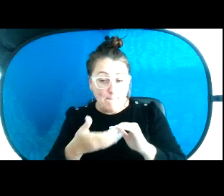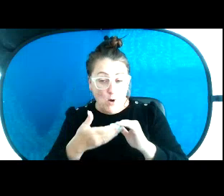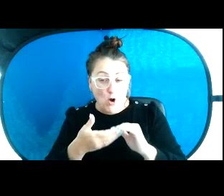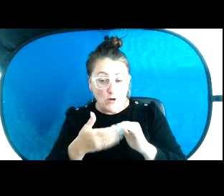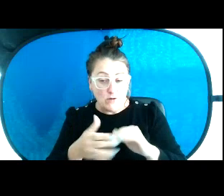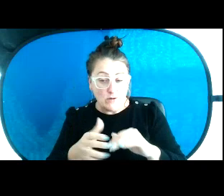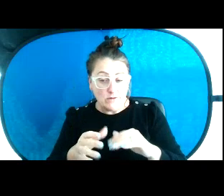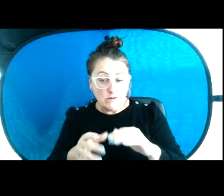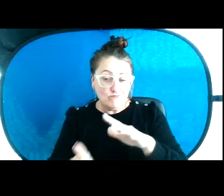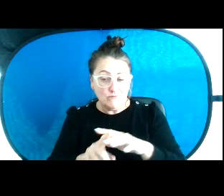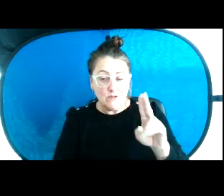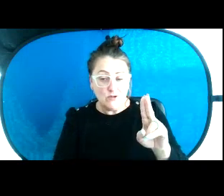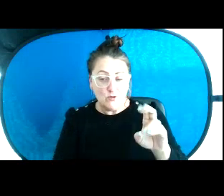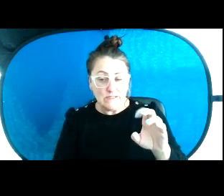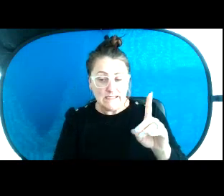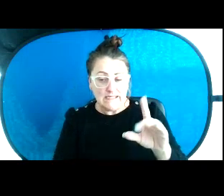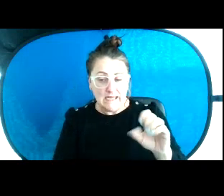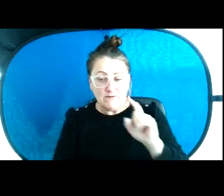this symposium.